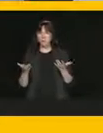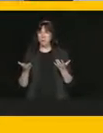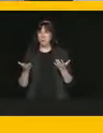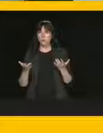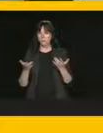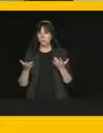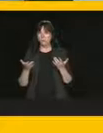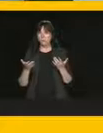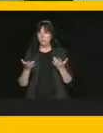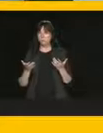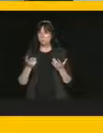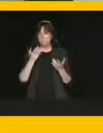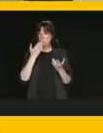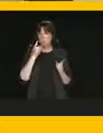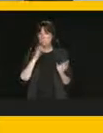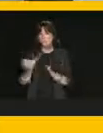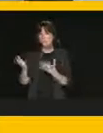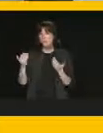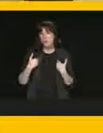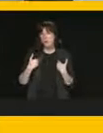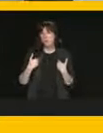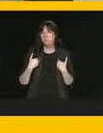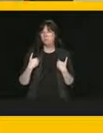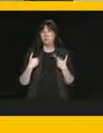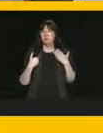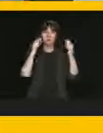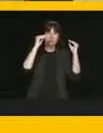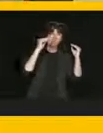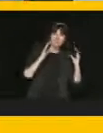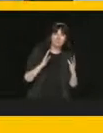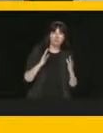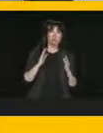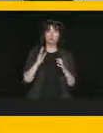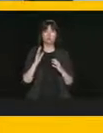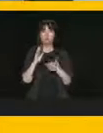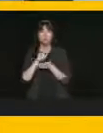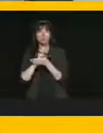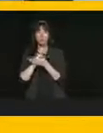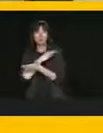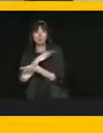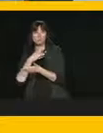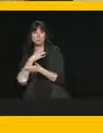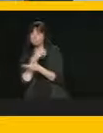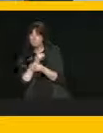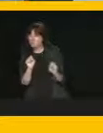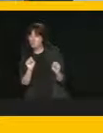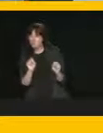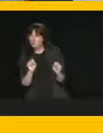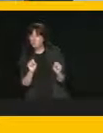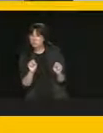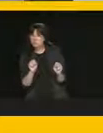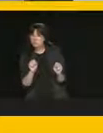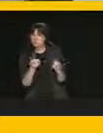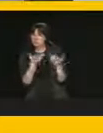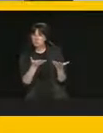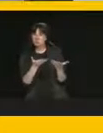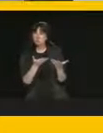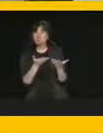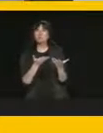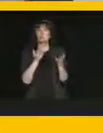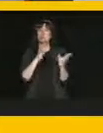other? Where will there be measures to protect the teachers and to make sure that they can work safely in the schools?